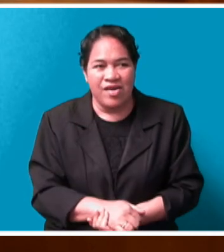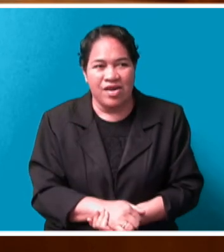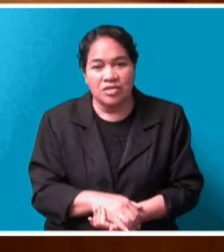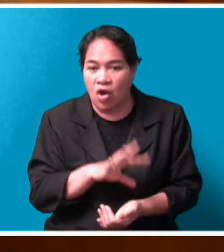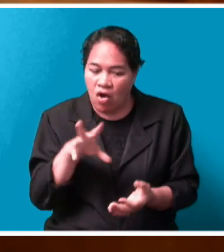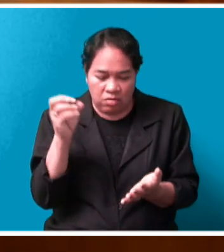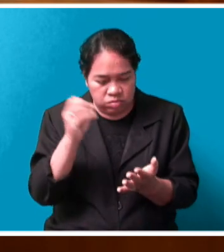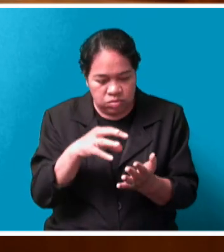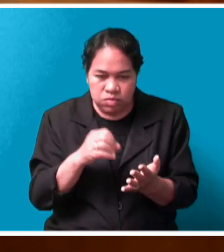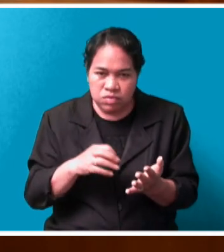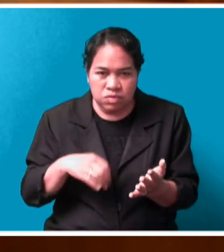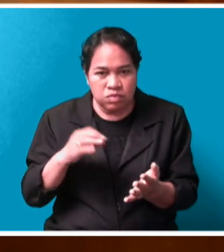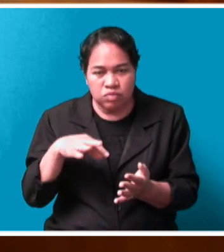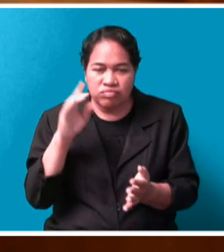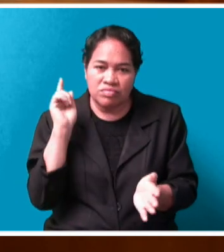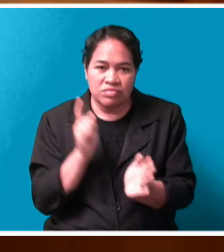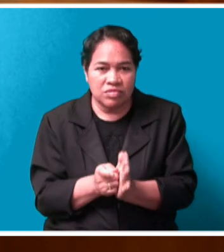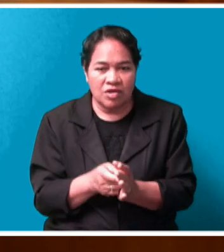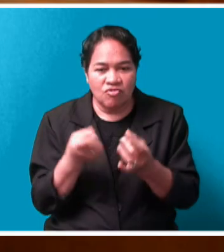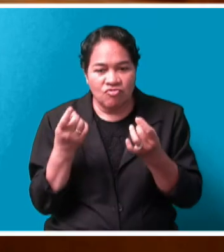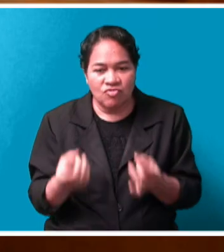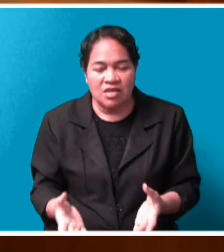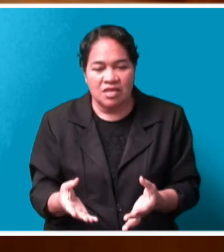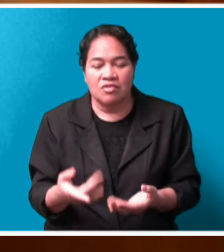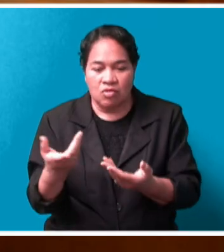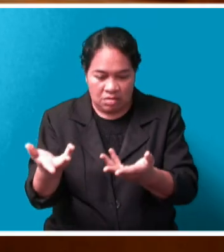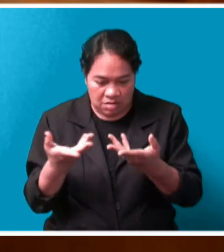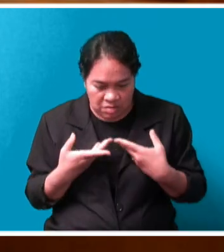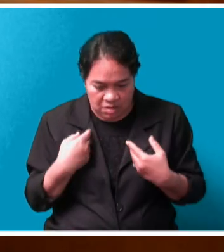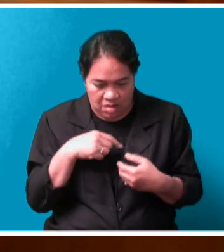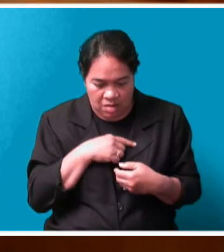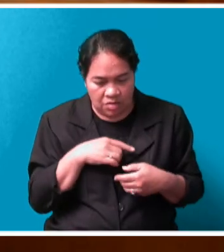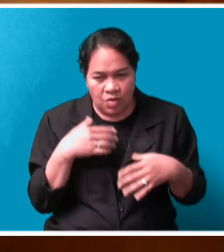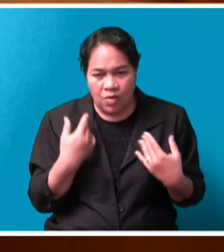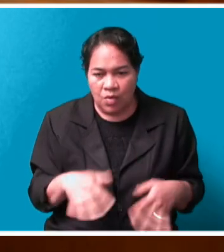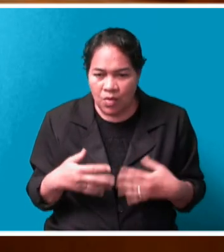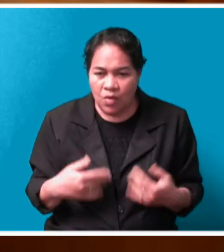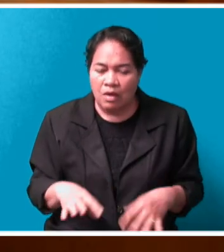on paper and transmitted to us, is a great